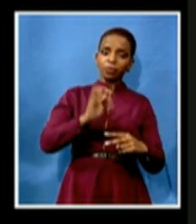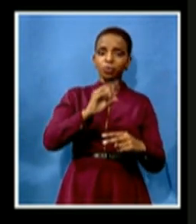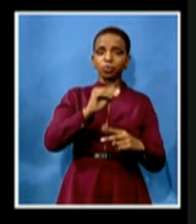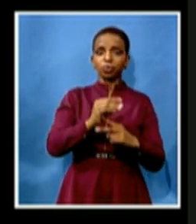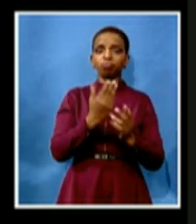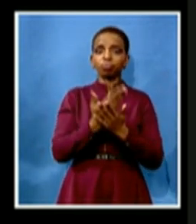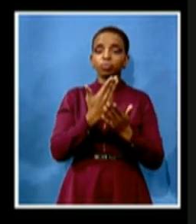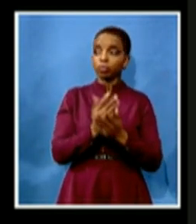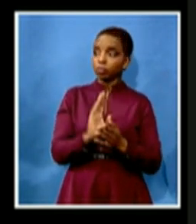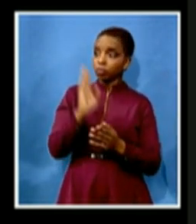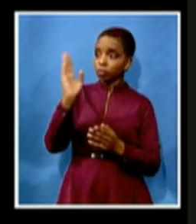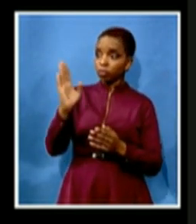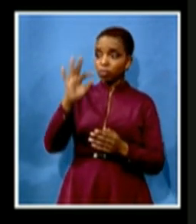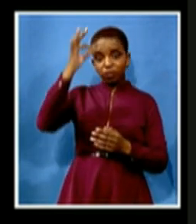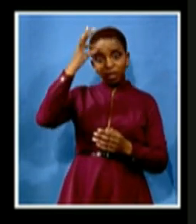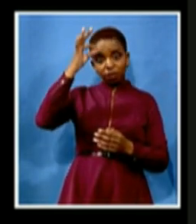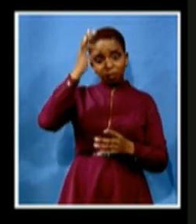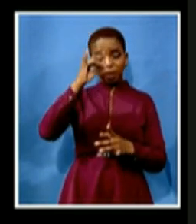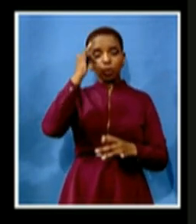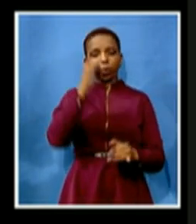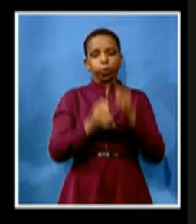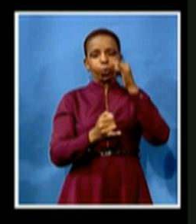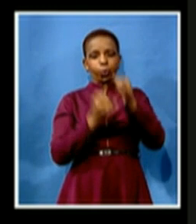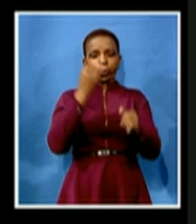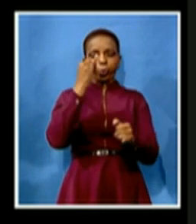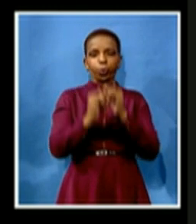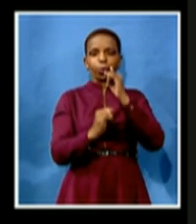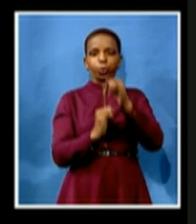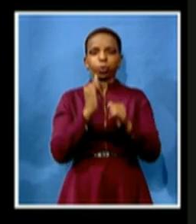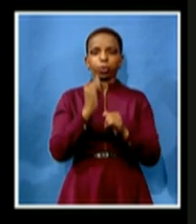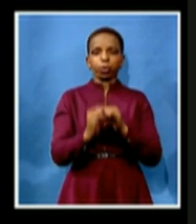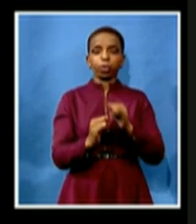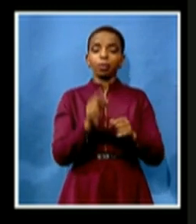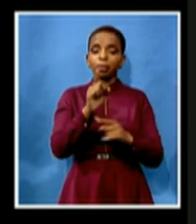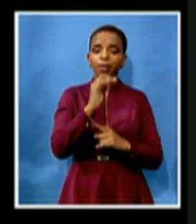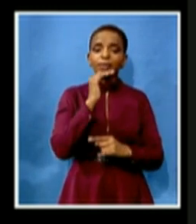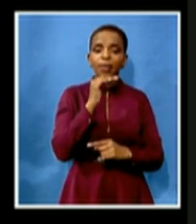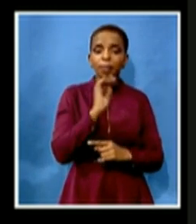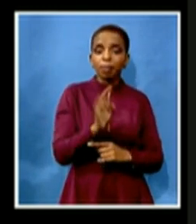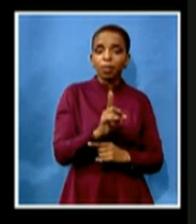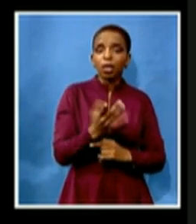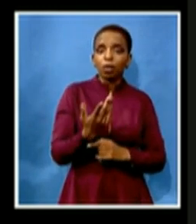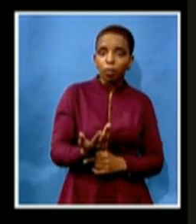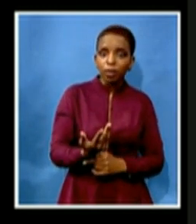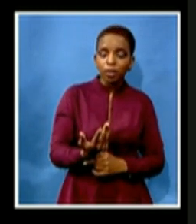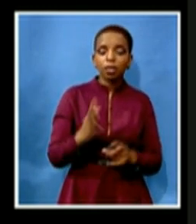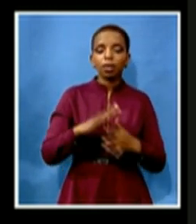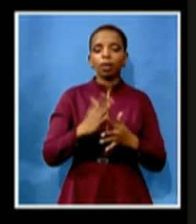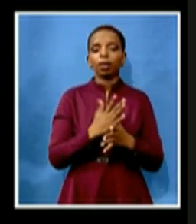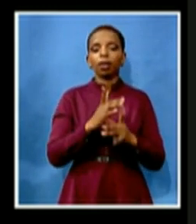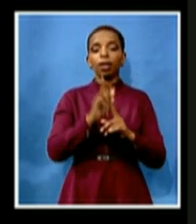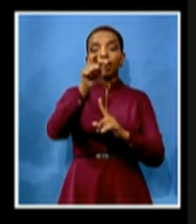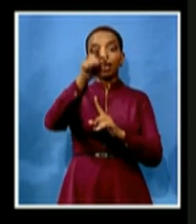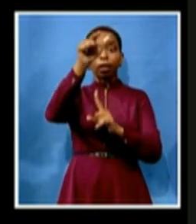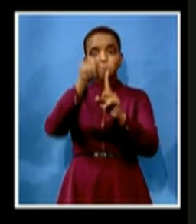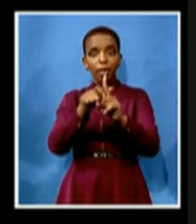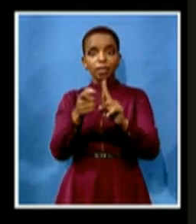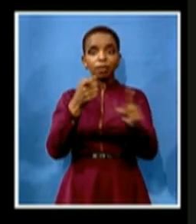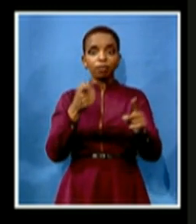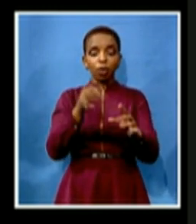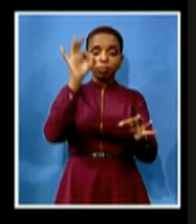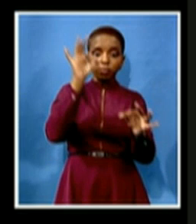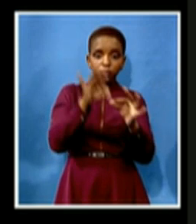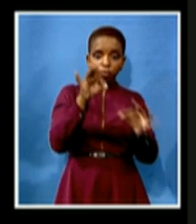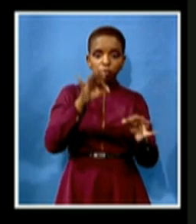doesn't necessarily mean that because that person comes from a particular institution, therefore that makes it a